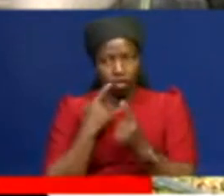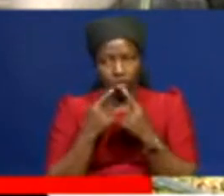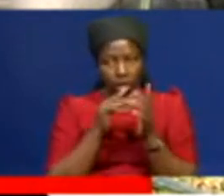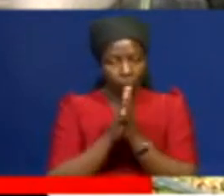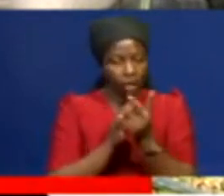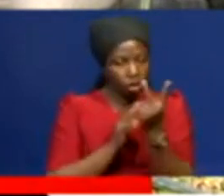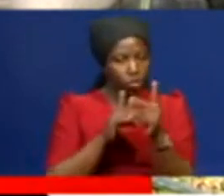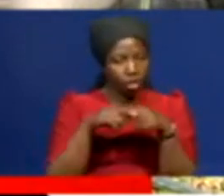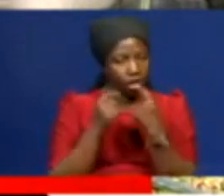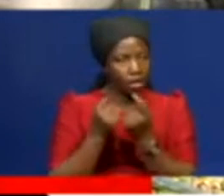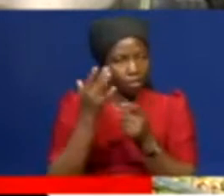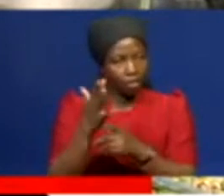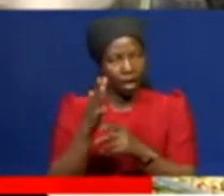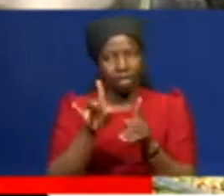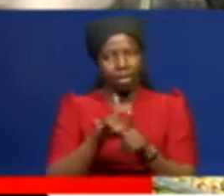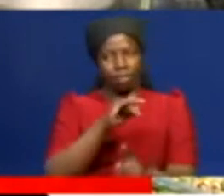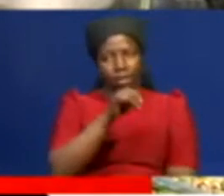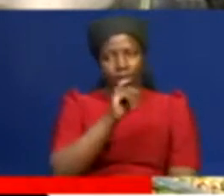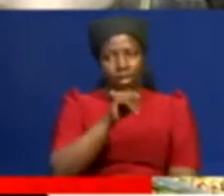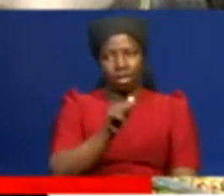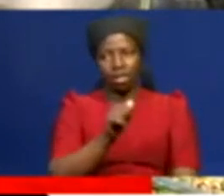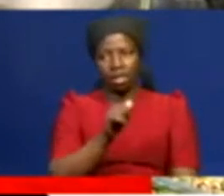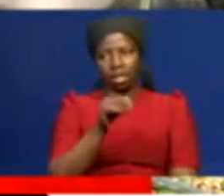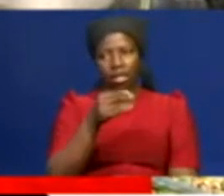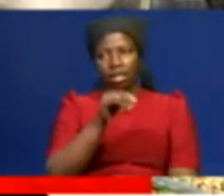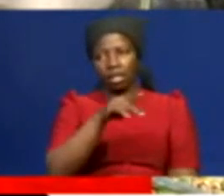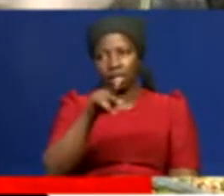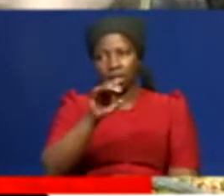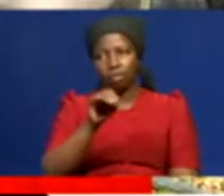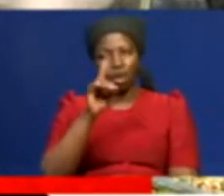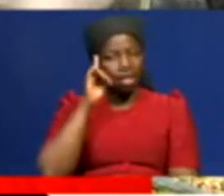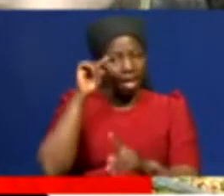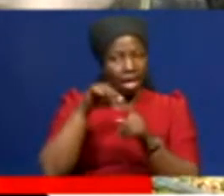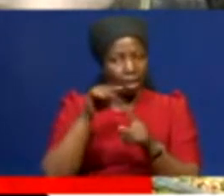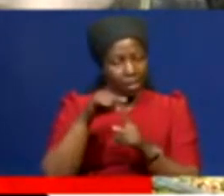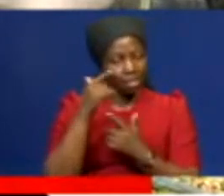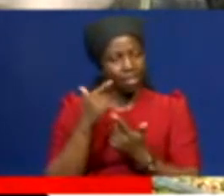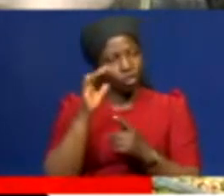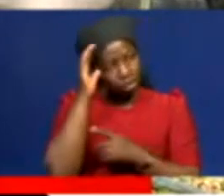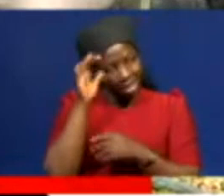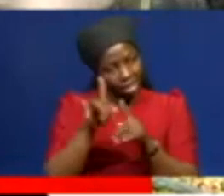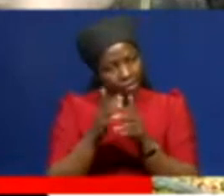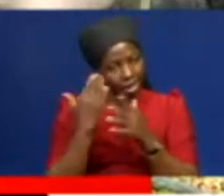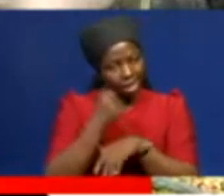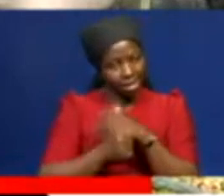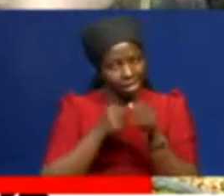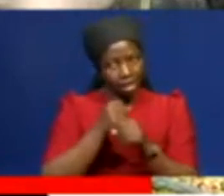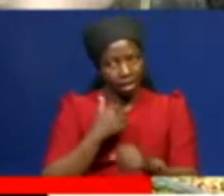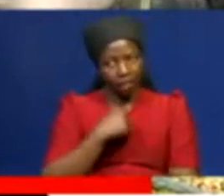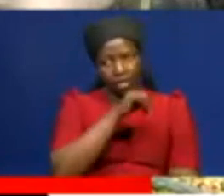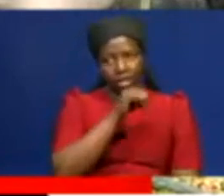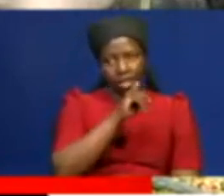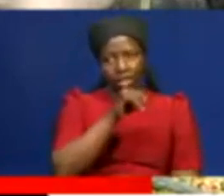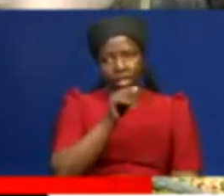Cobs and Ginger Hippos. Mm. They are looking into our consideration. Last year, we had Ginger Hippos grace the occasion.